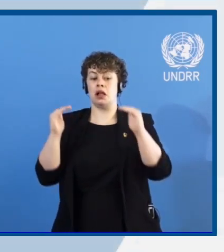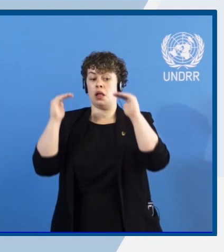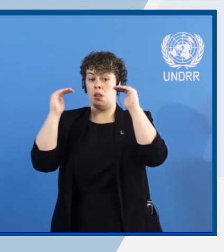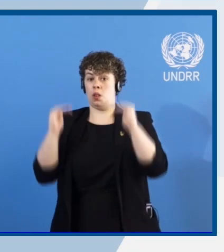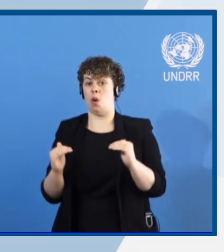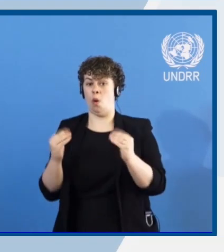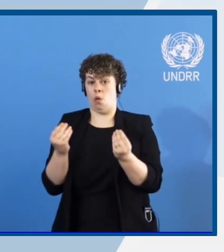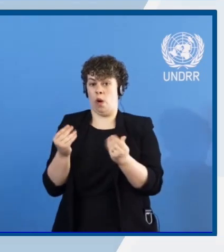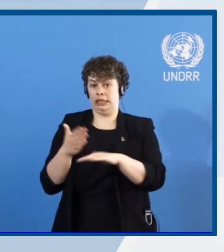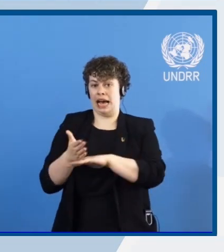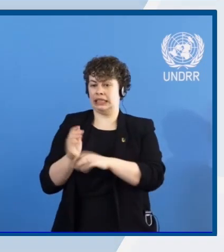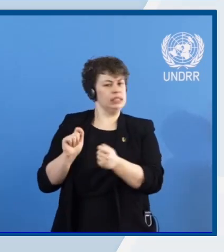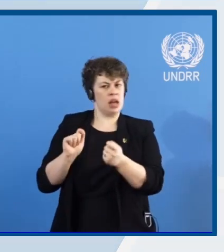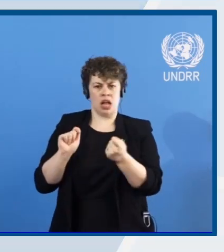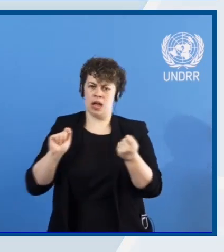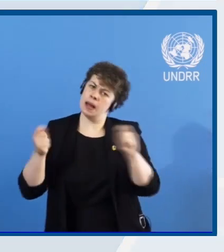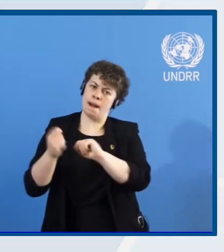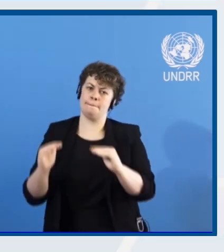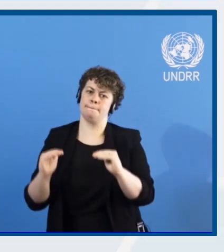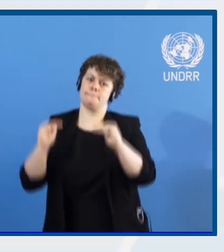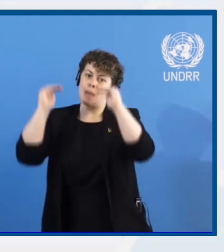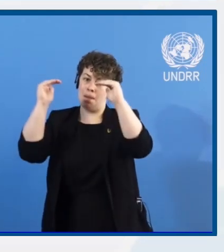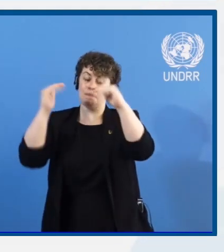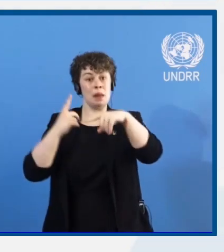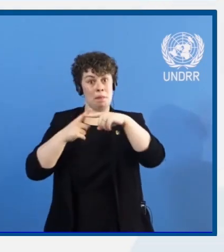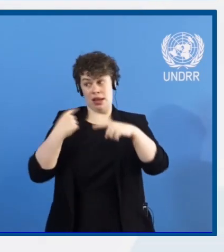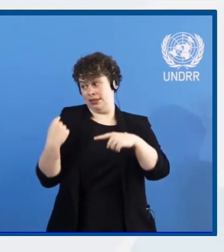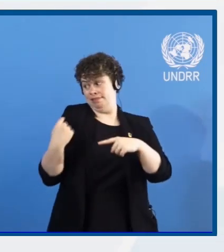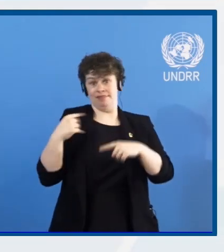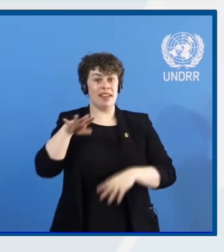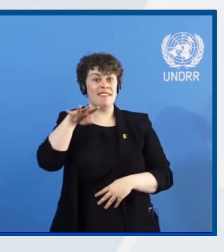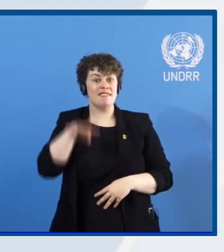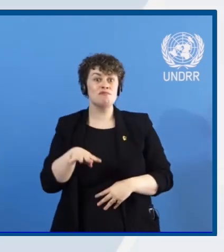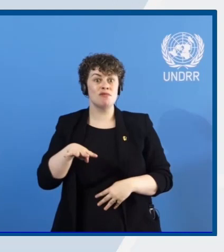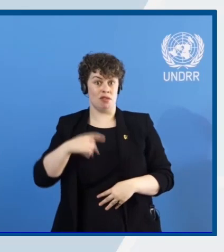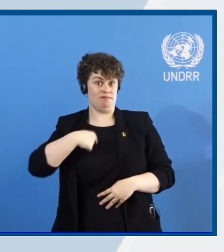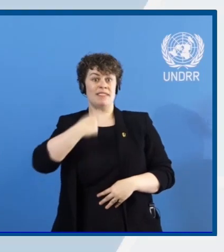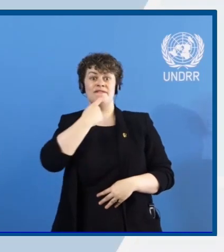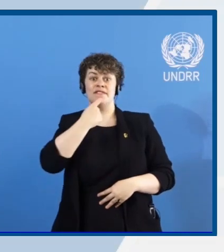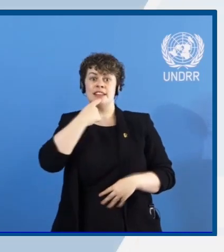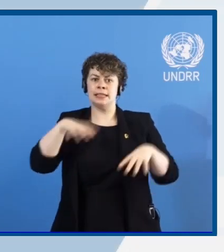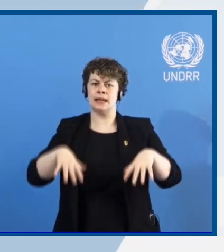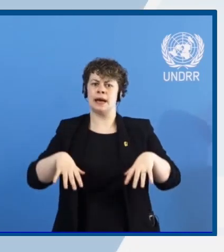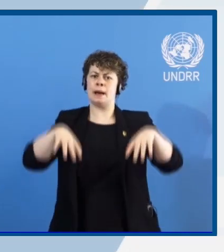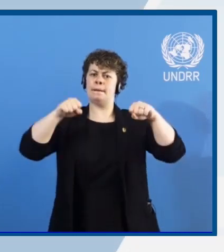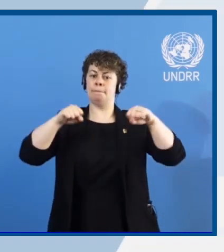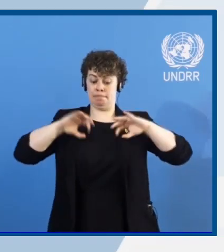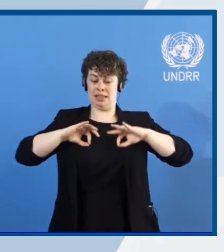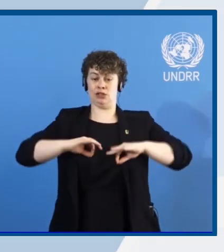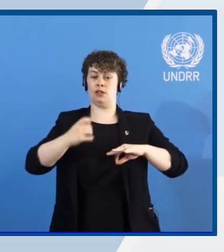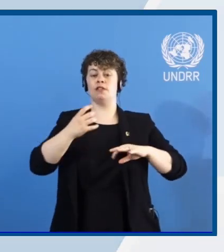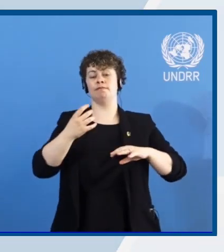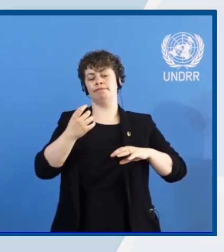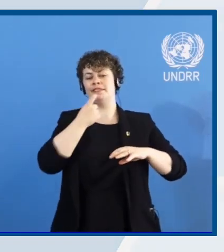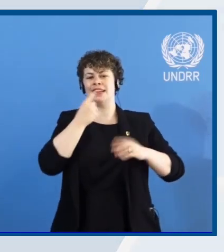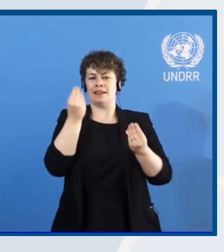year, Finland hosted the Lahti Adaptation Finance Ministerial, which then gathered ministers from